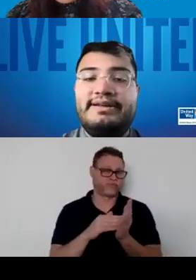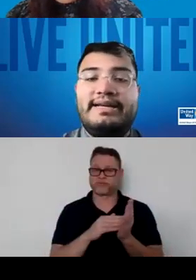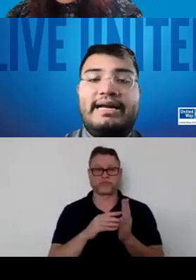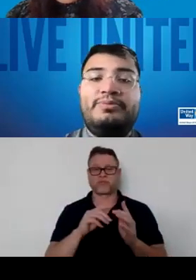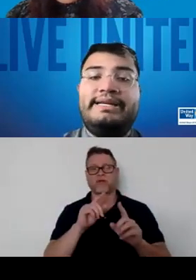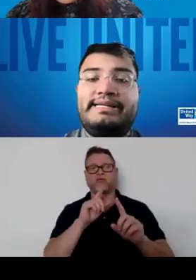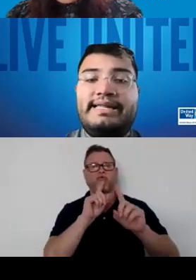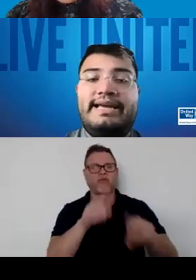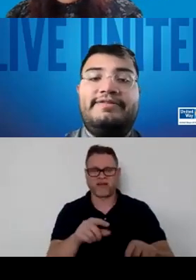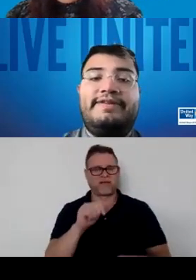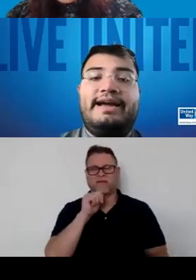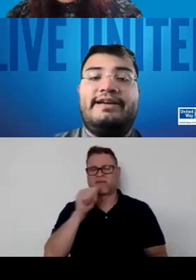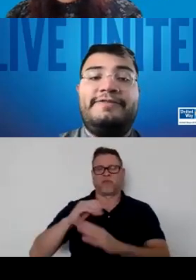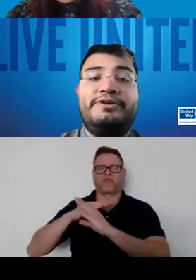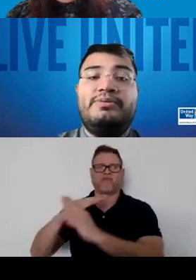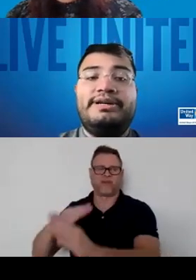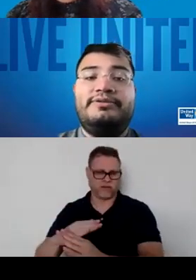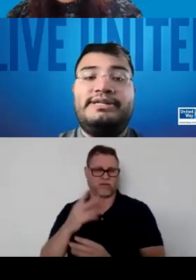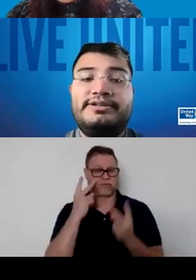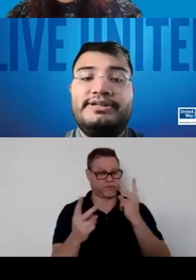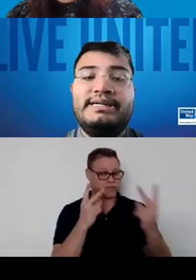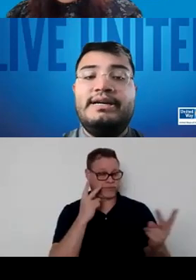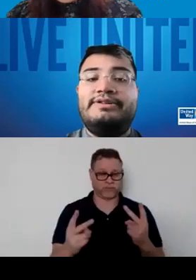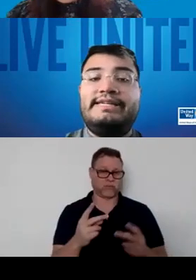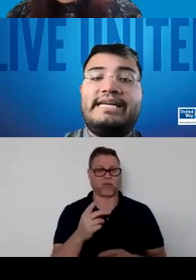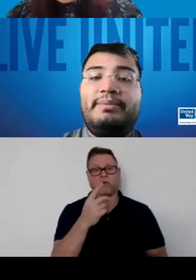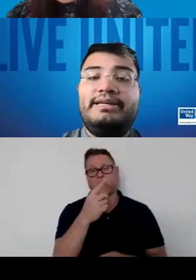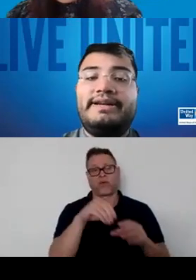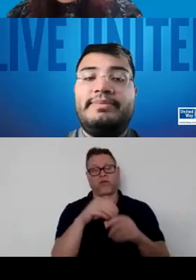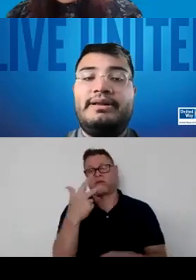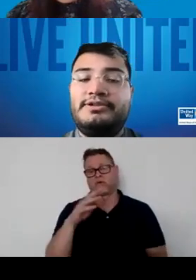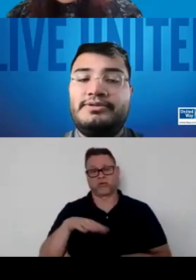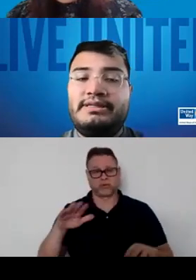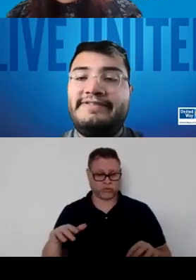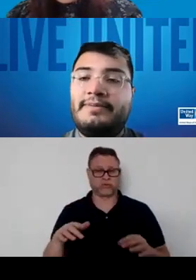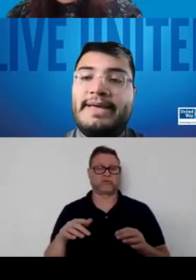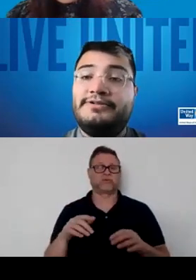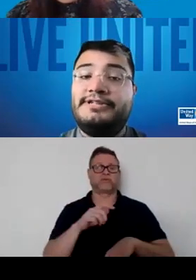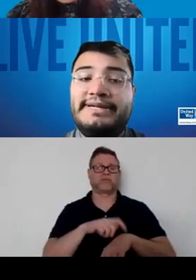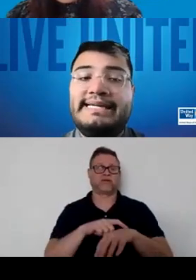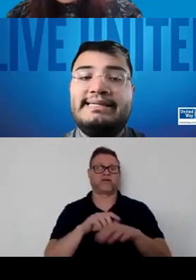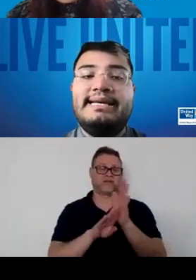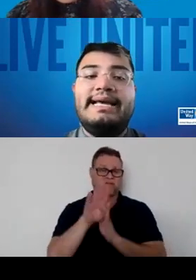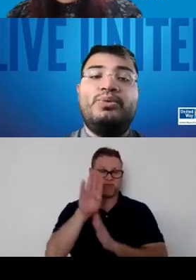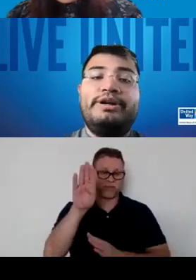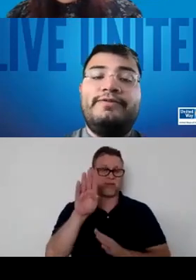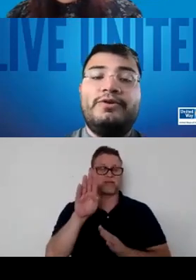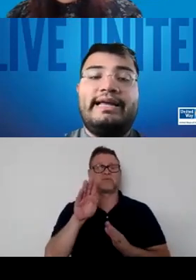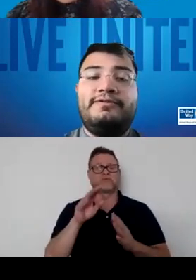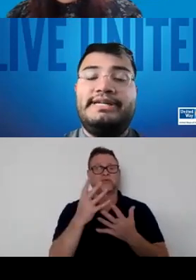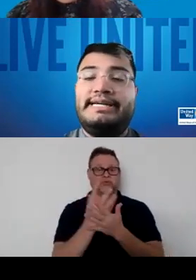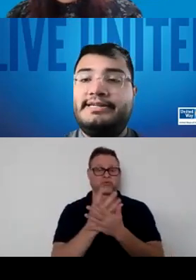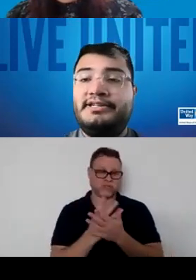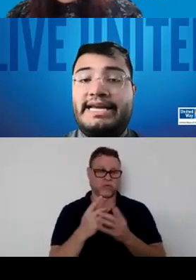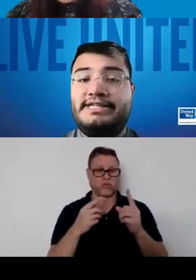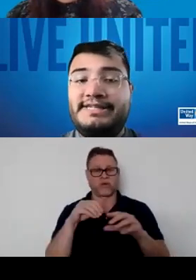preventative. And we can see that in the fact that fewer than 1 in 3 children receive timely developmental screenings, and 1 in 4